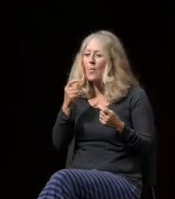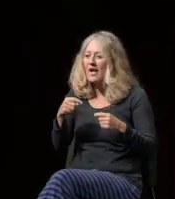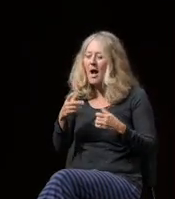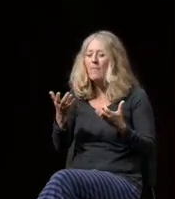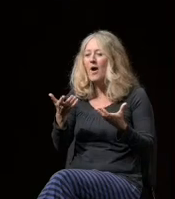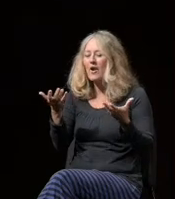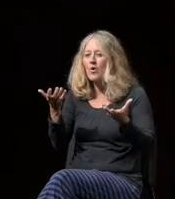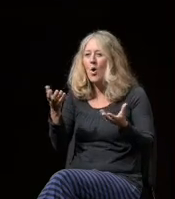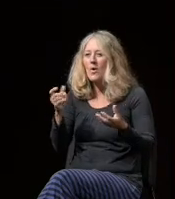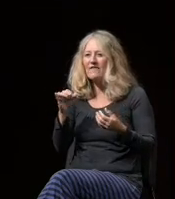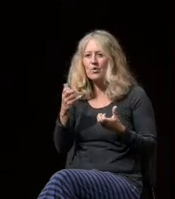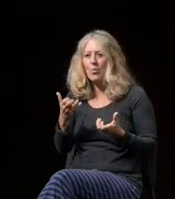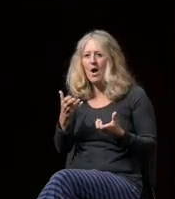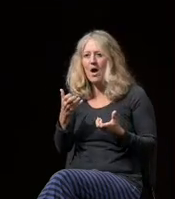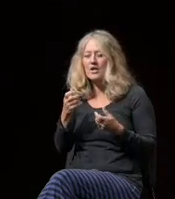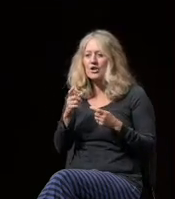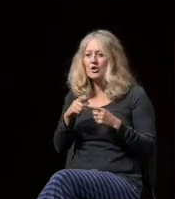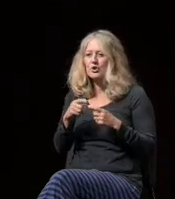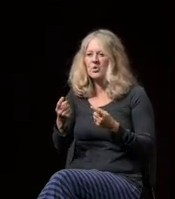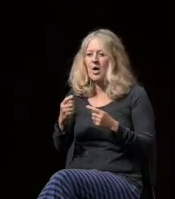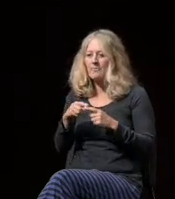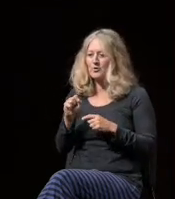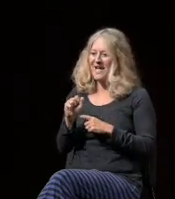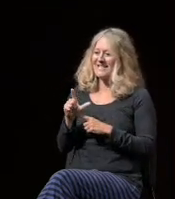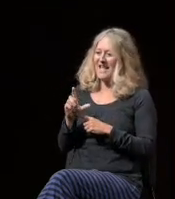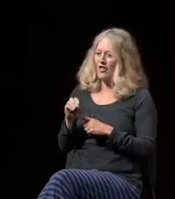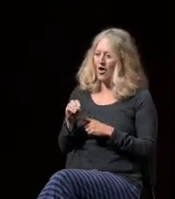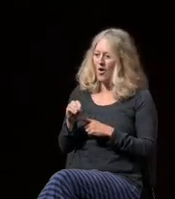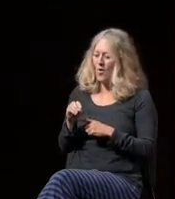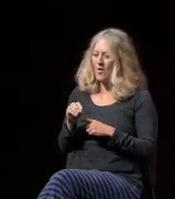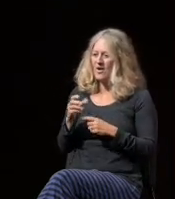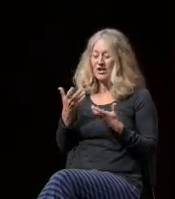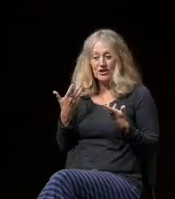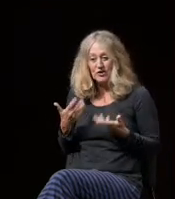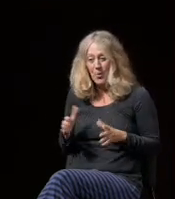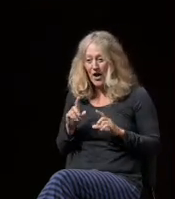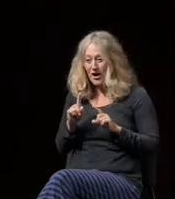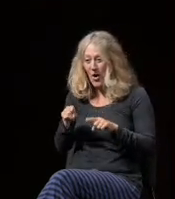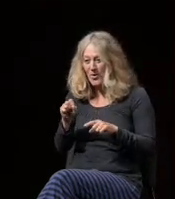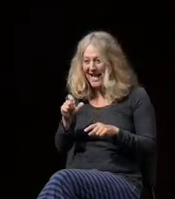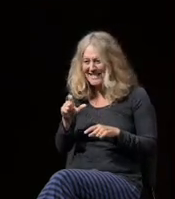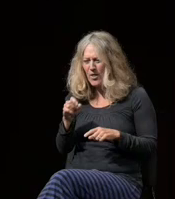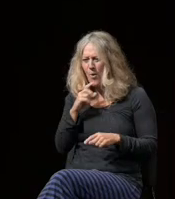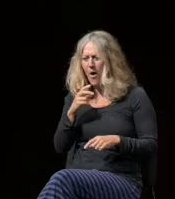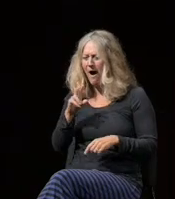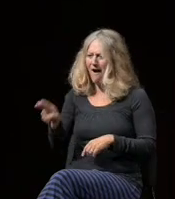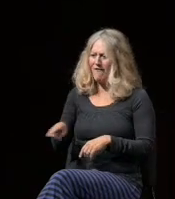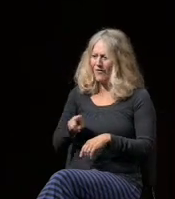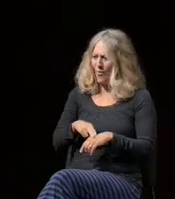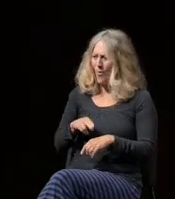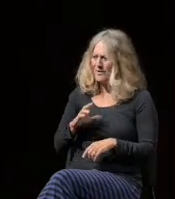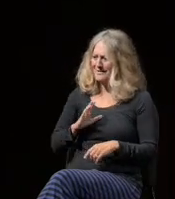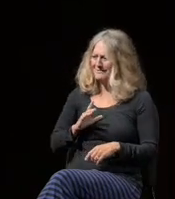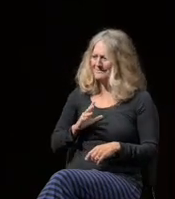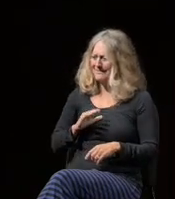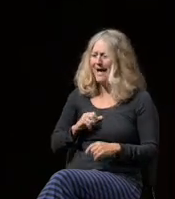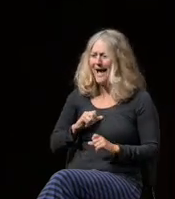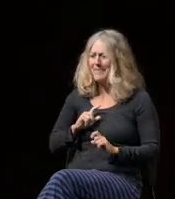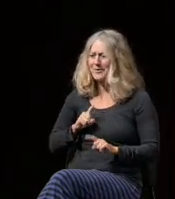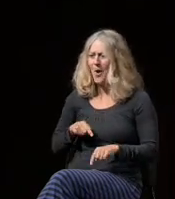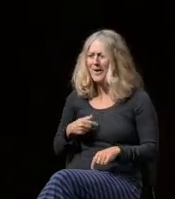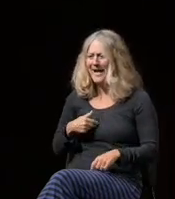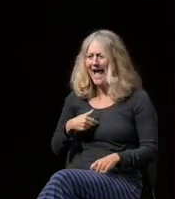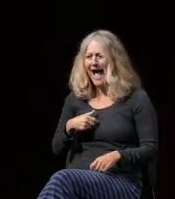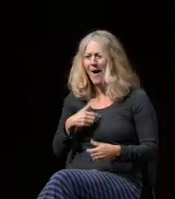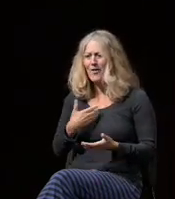you want to come to San Luis Obispo. I was like, who does not want to go to San Luis Obispo? Of course. I'll be